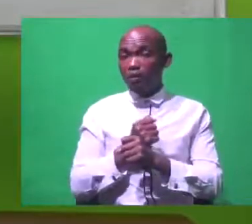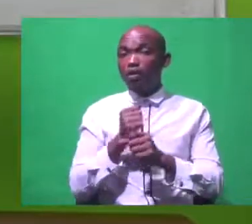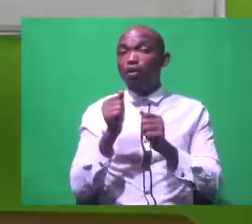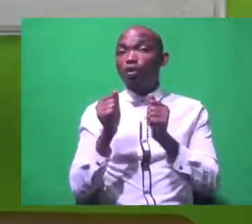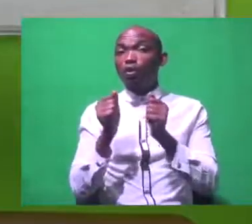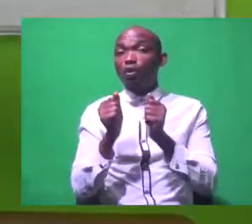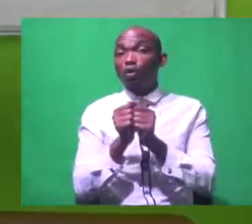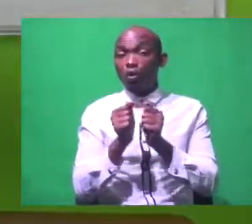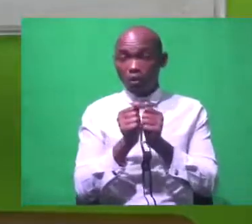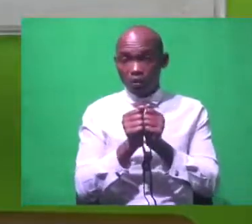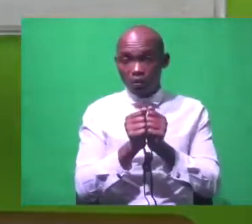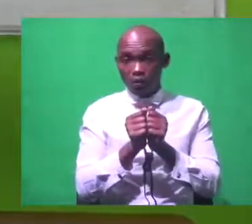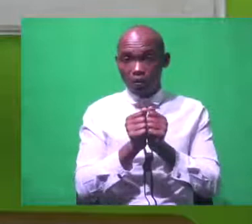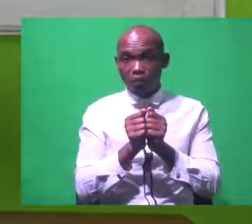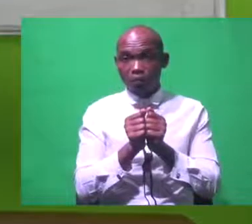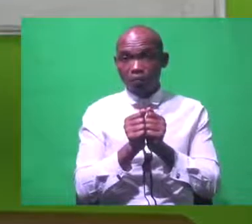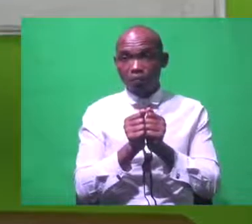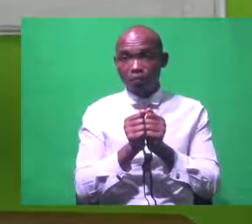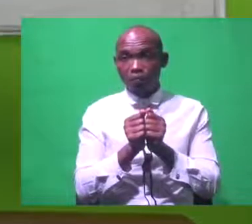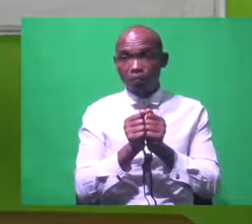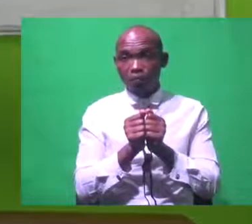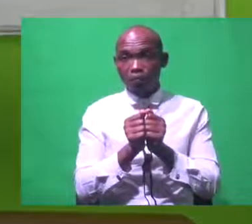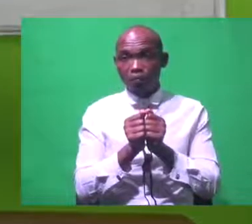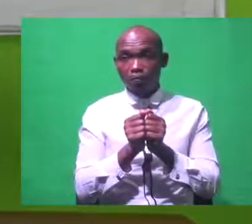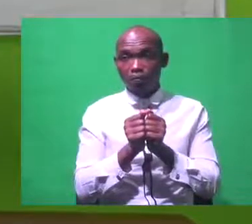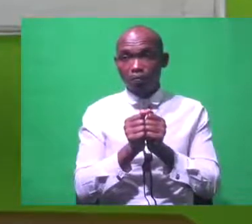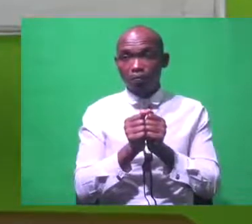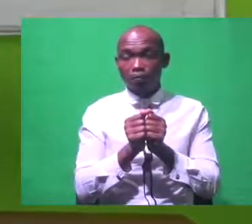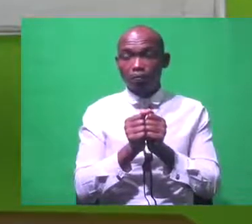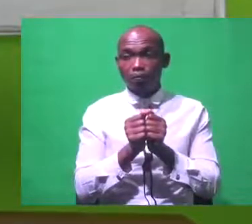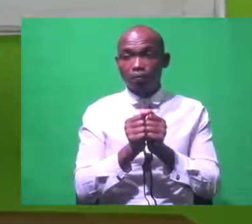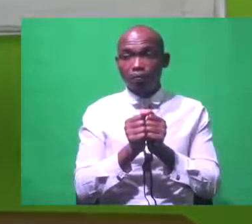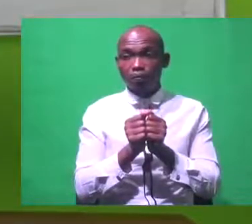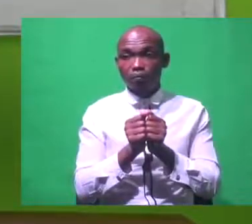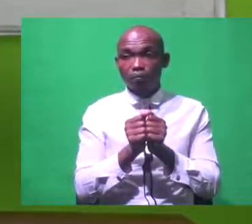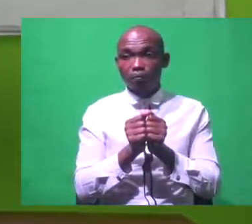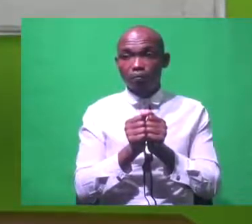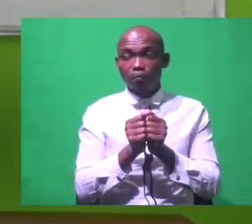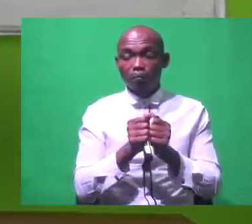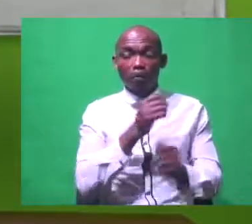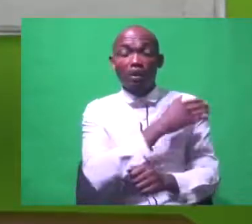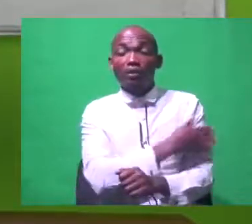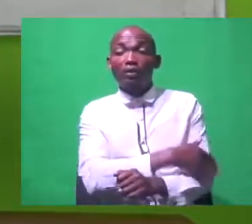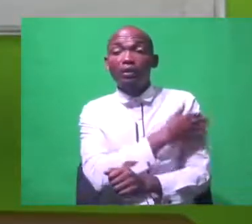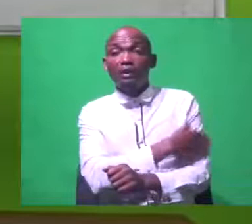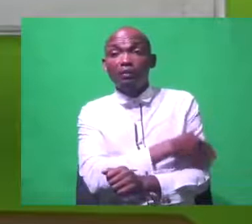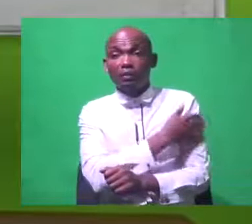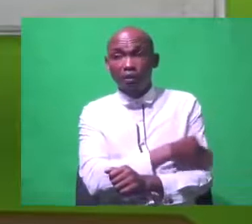get goods and what? Yes, and